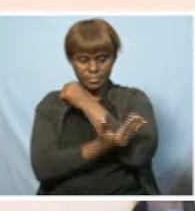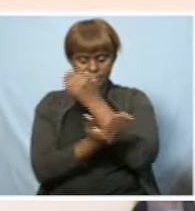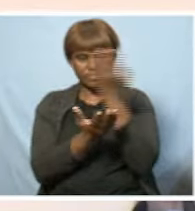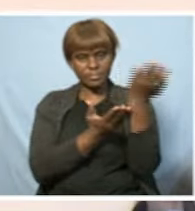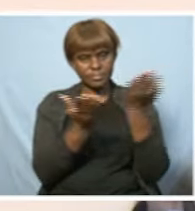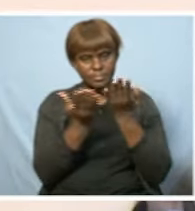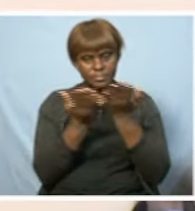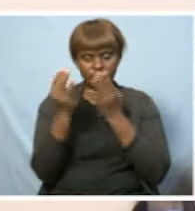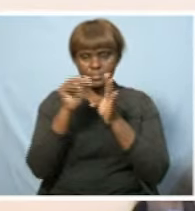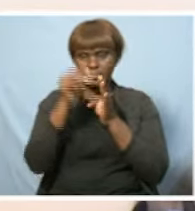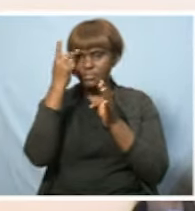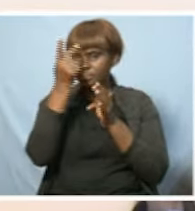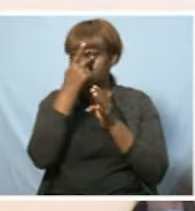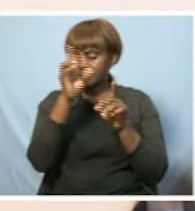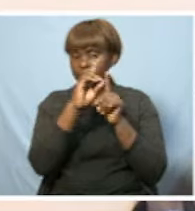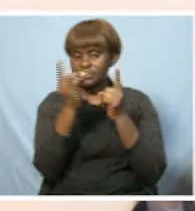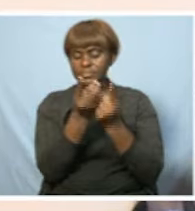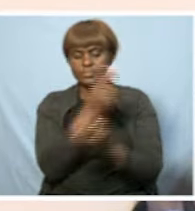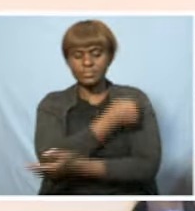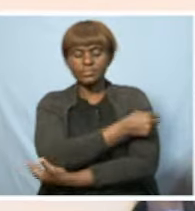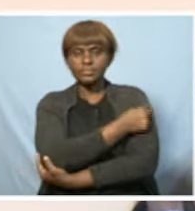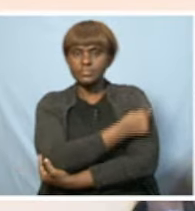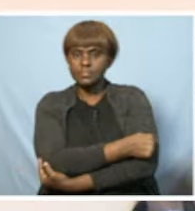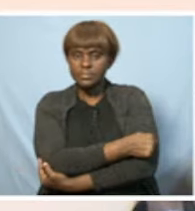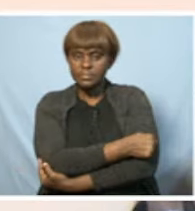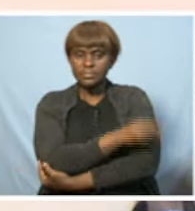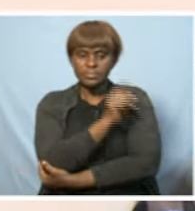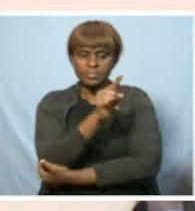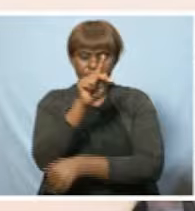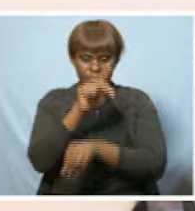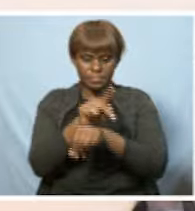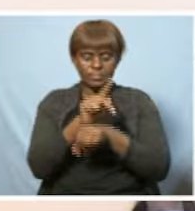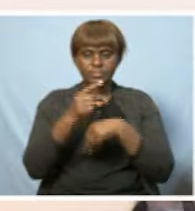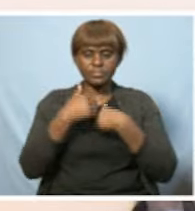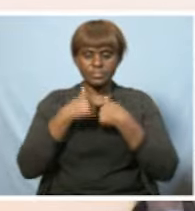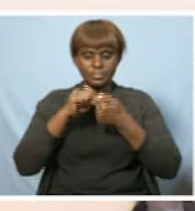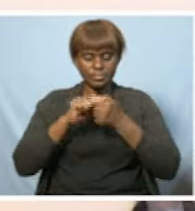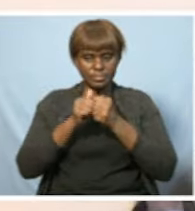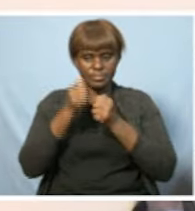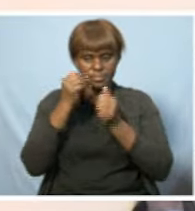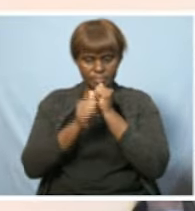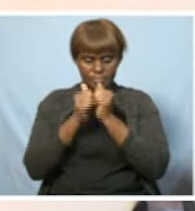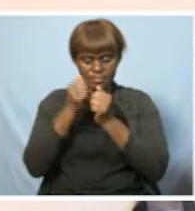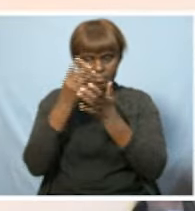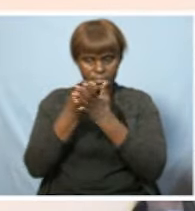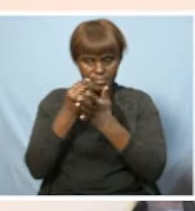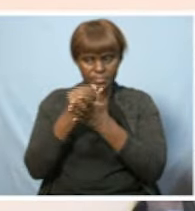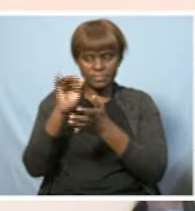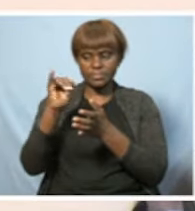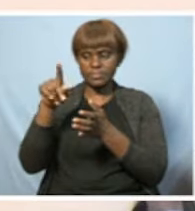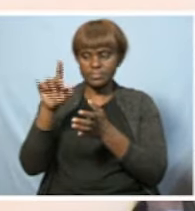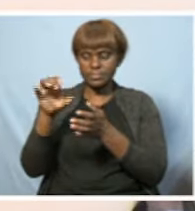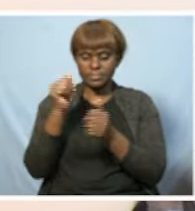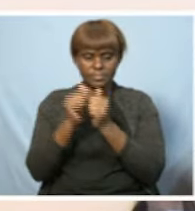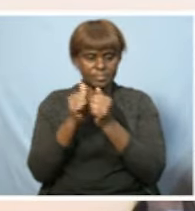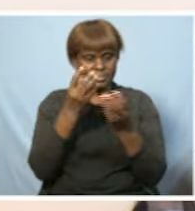District Hospital. The contract was affected by the inability of management to honor IPCs due to non-receipt of